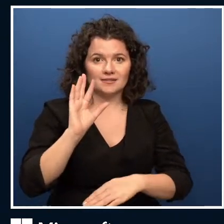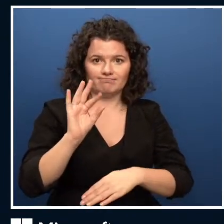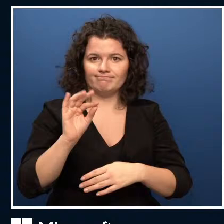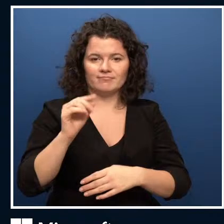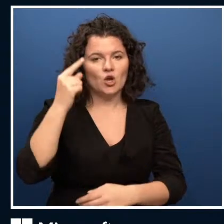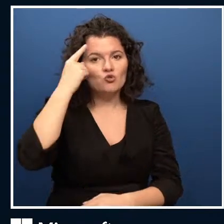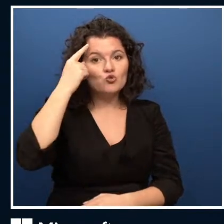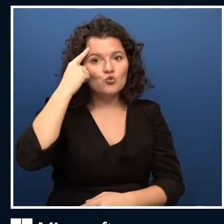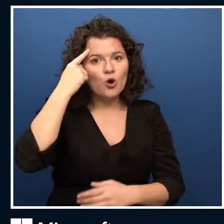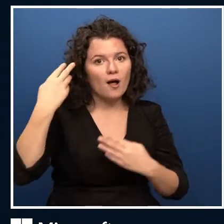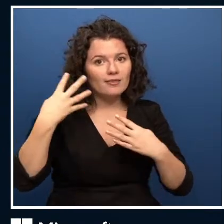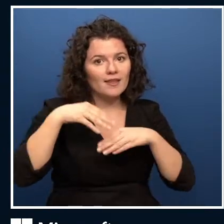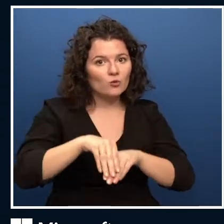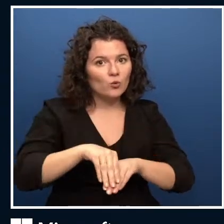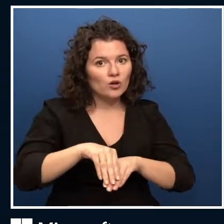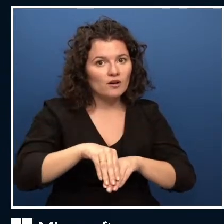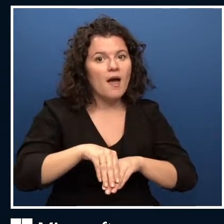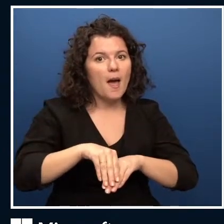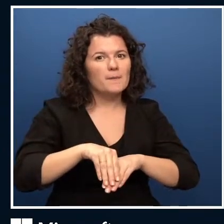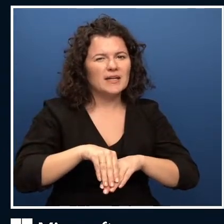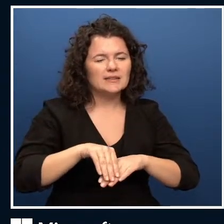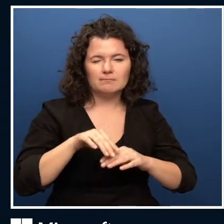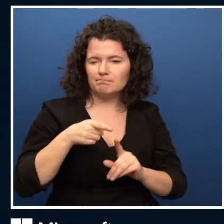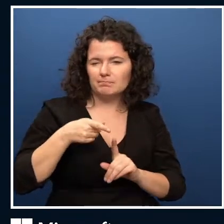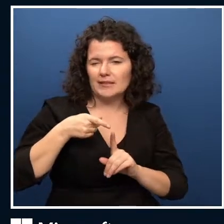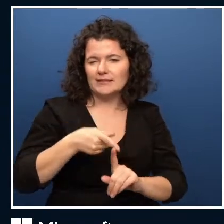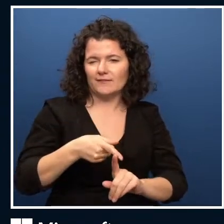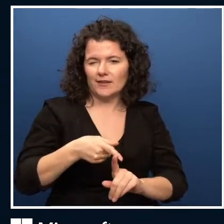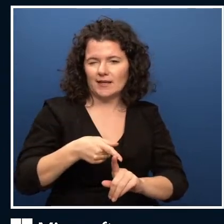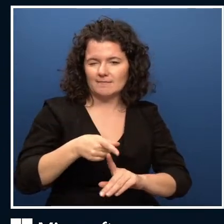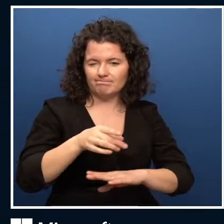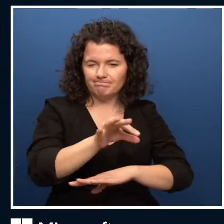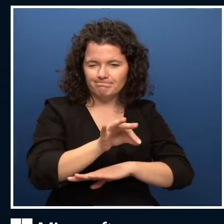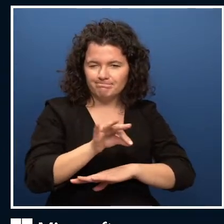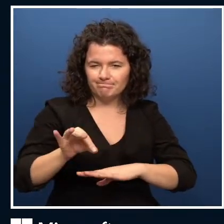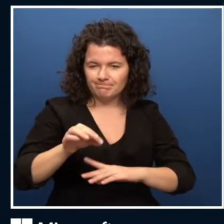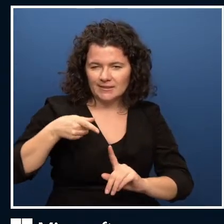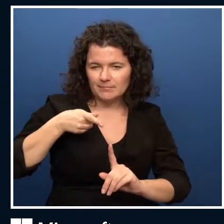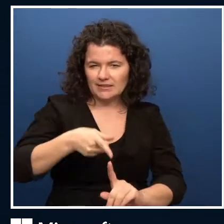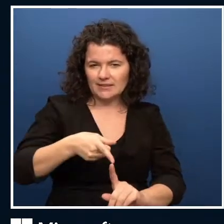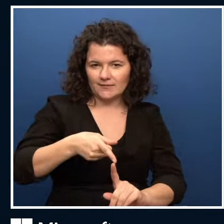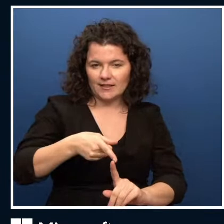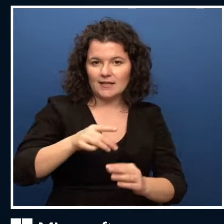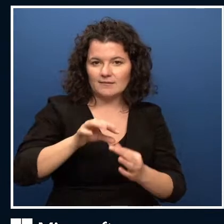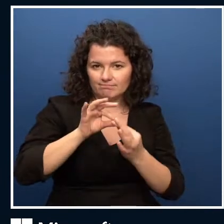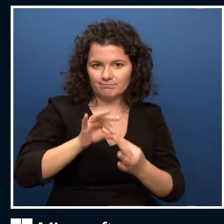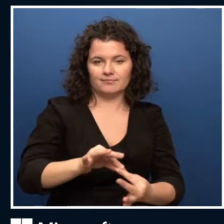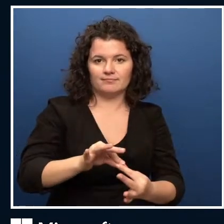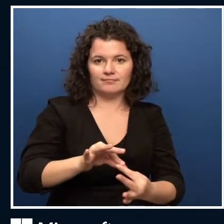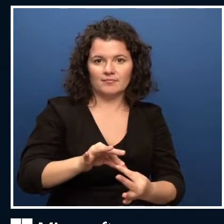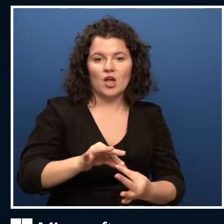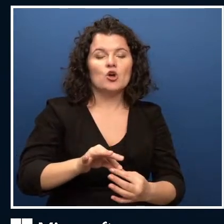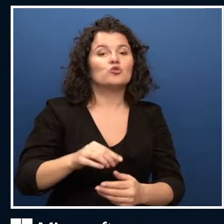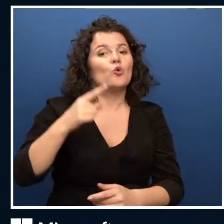yeah, so yes, in that manner, we ensure that the neural network does not break, you can say, on each